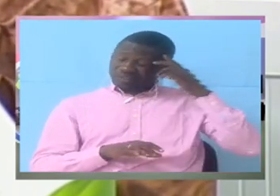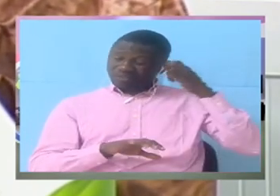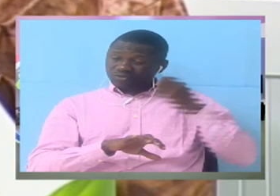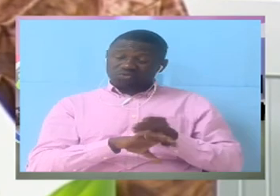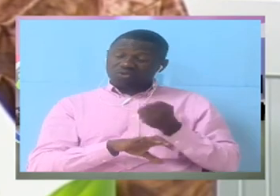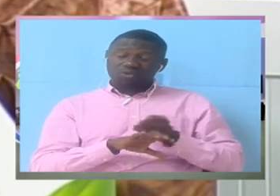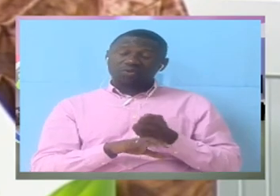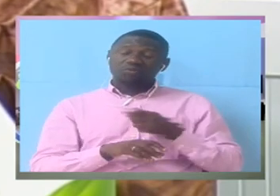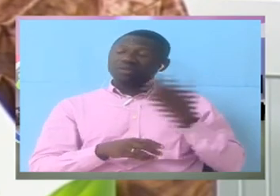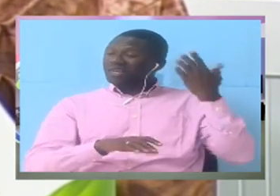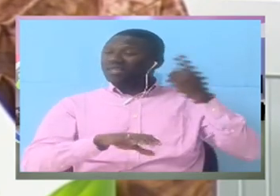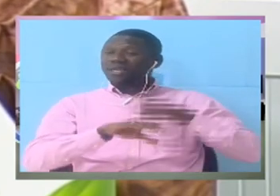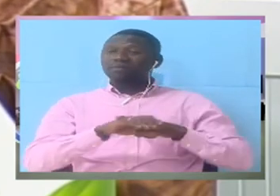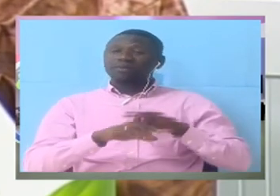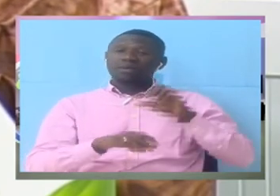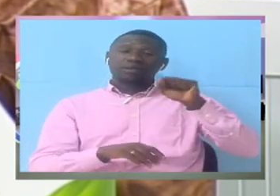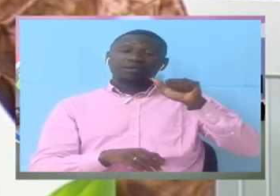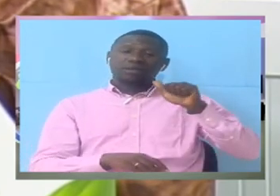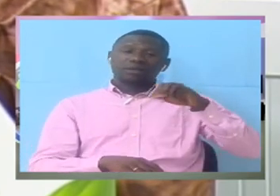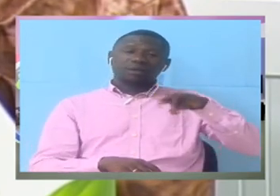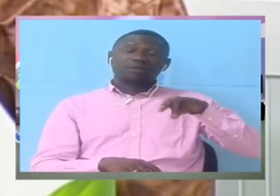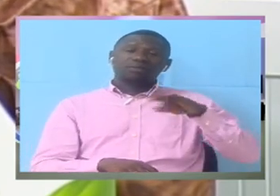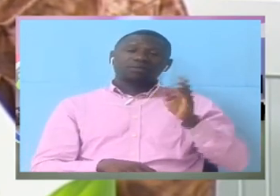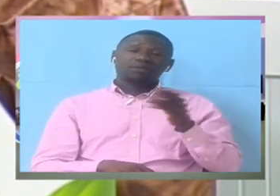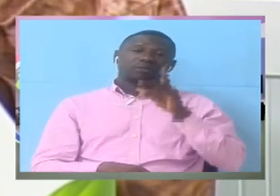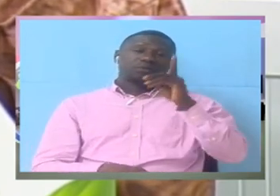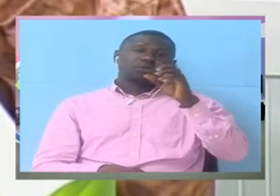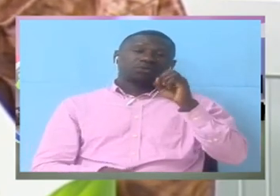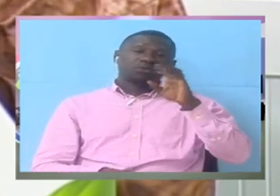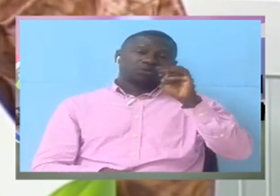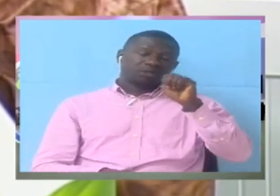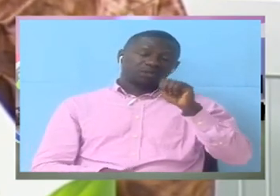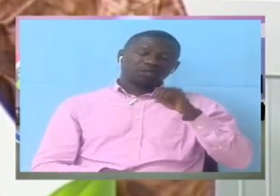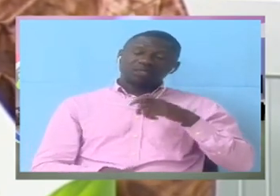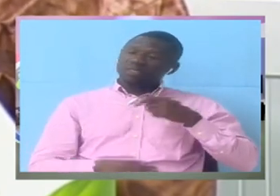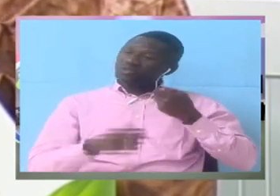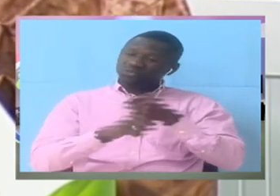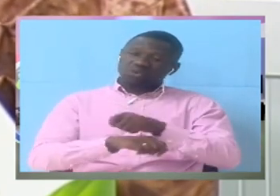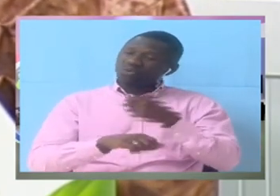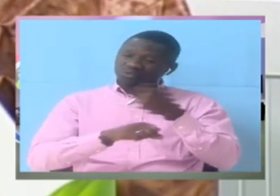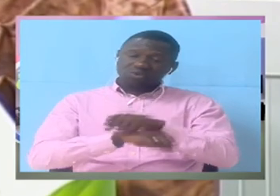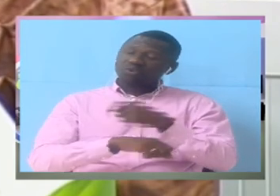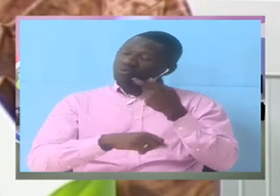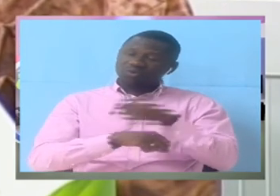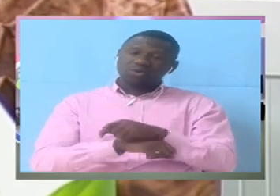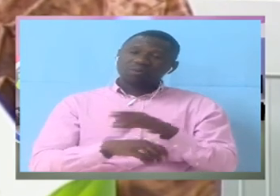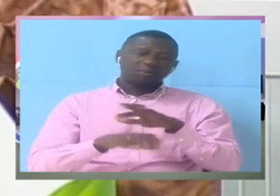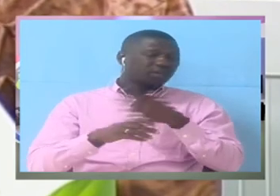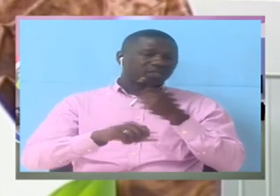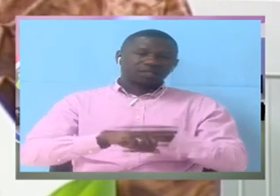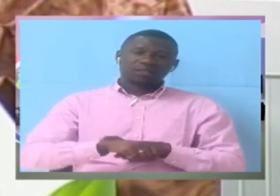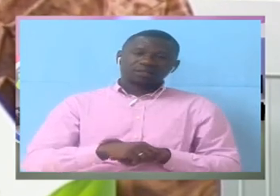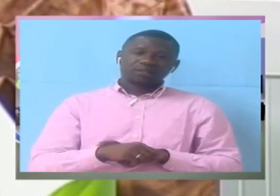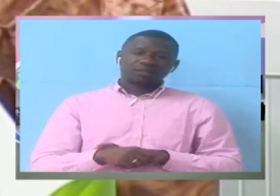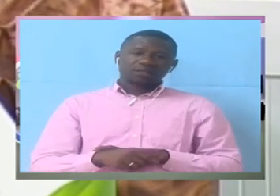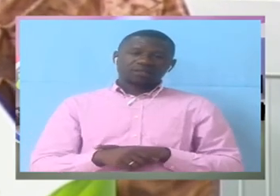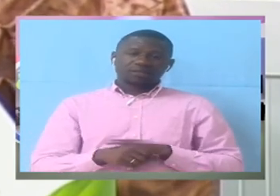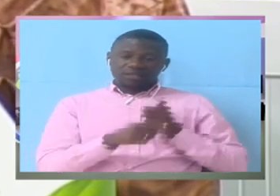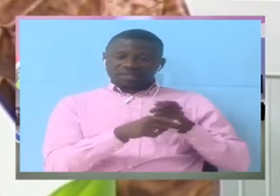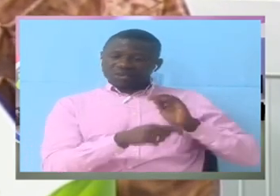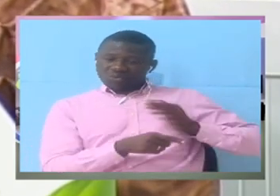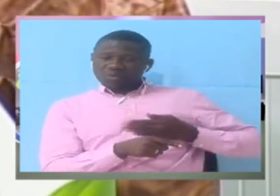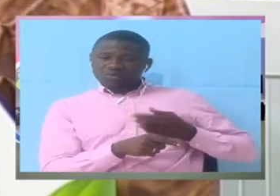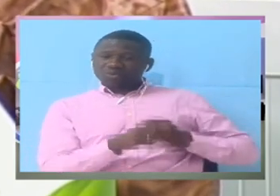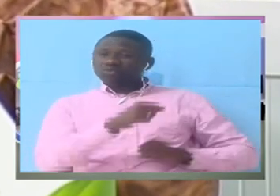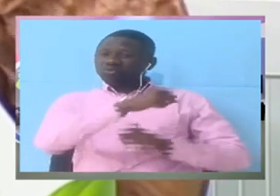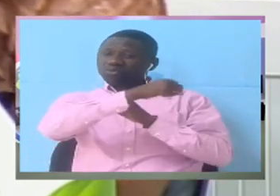headstrong woman, Samuel Dio disturbed her a lot. He locked her several times. Atefongo support le. And she was